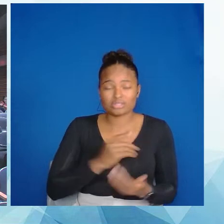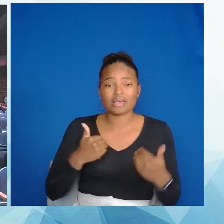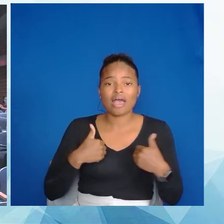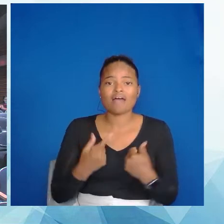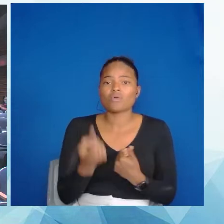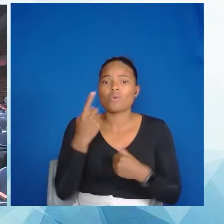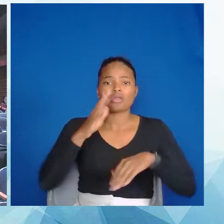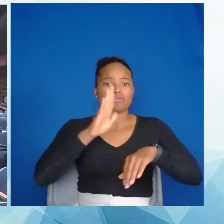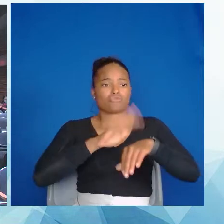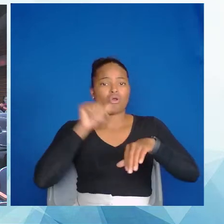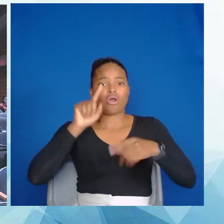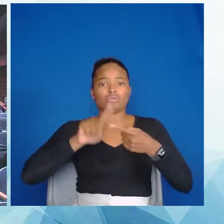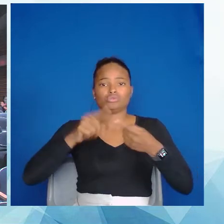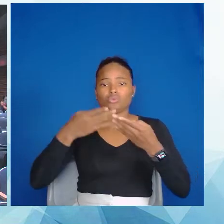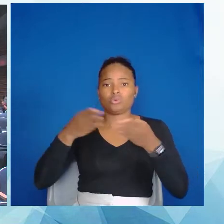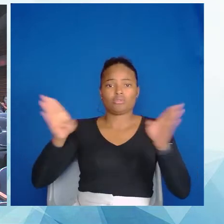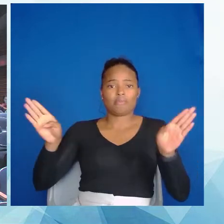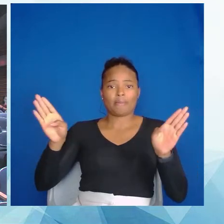include anything.